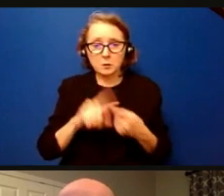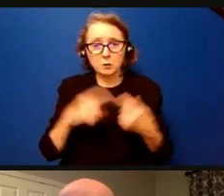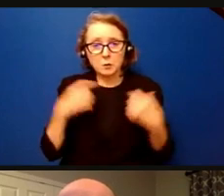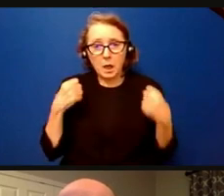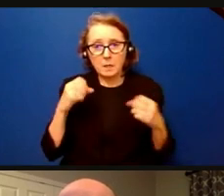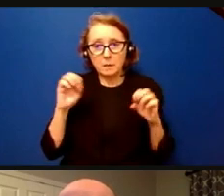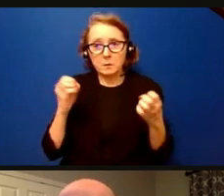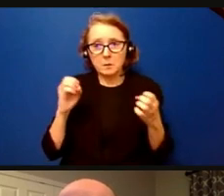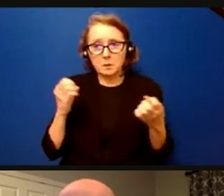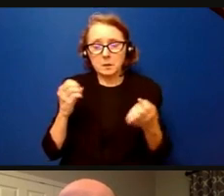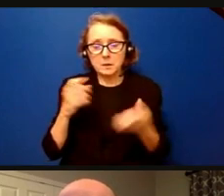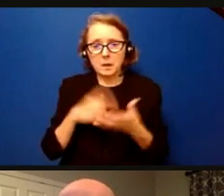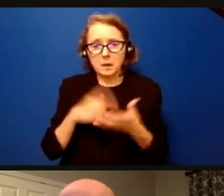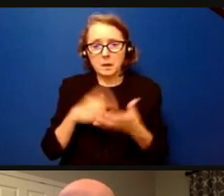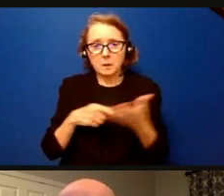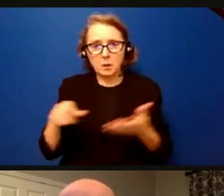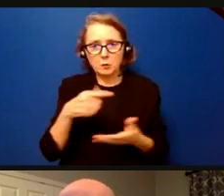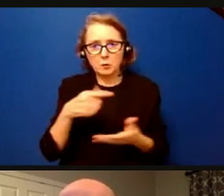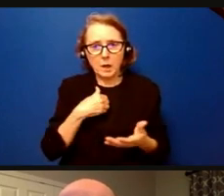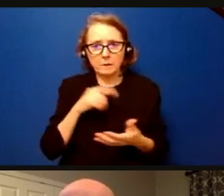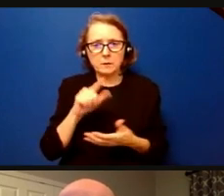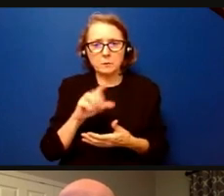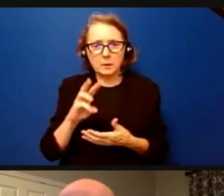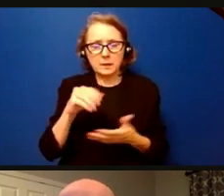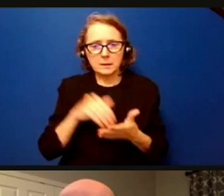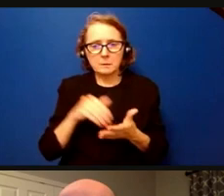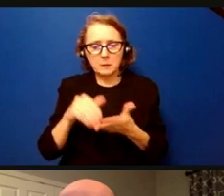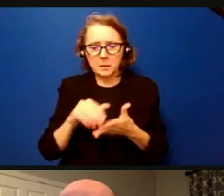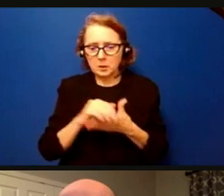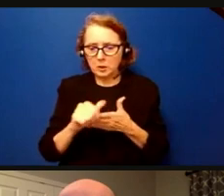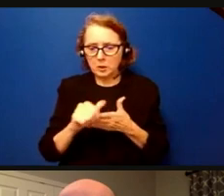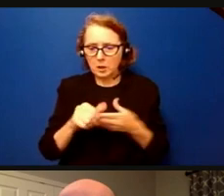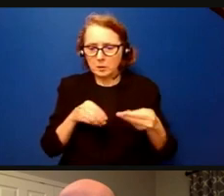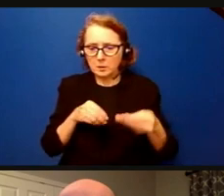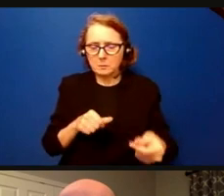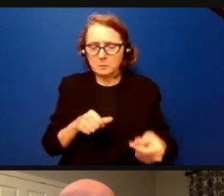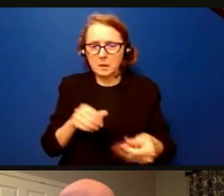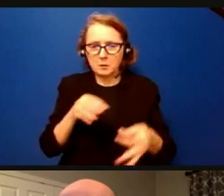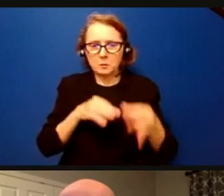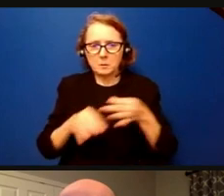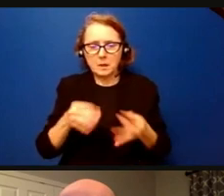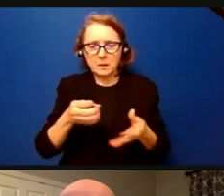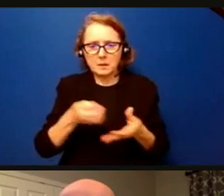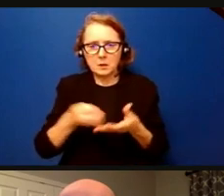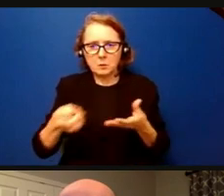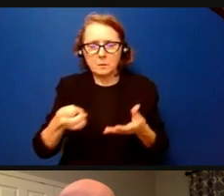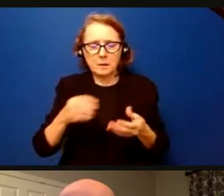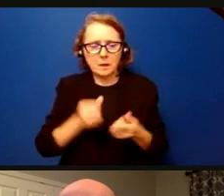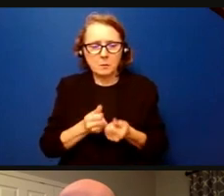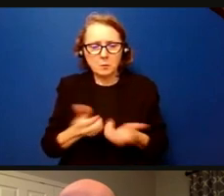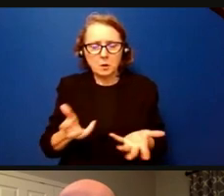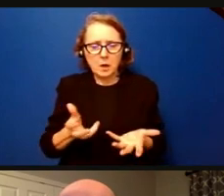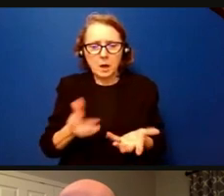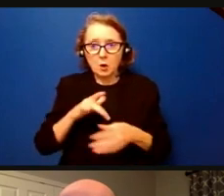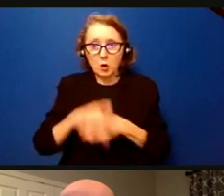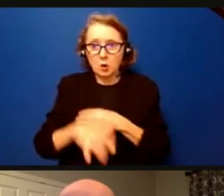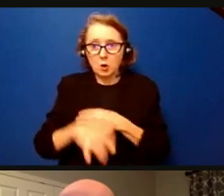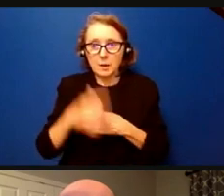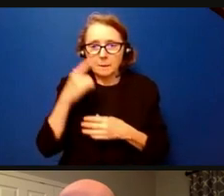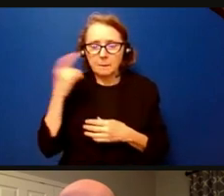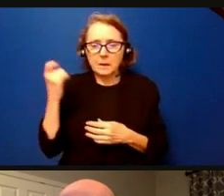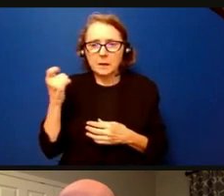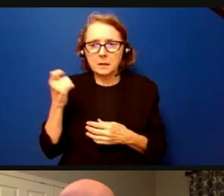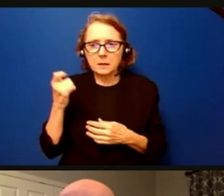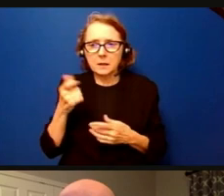emergencies. And what you have is $26 million being spent to replace equipment that was worn out prematurely because